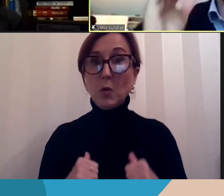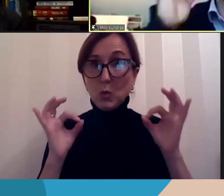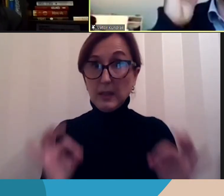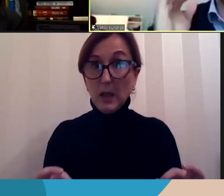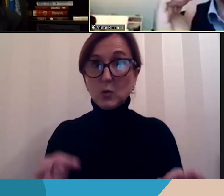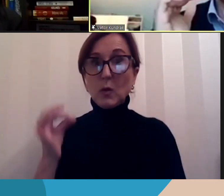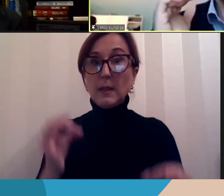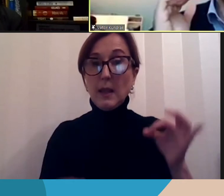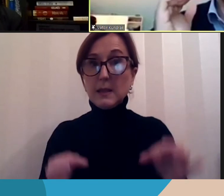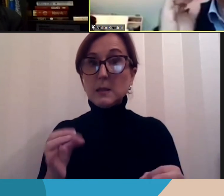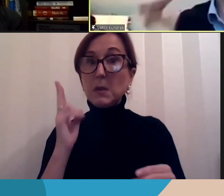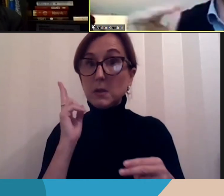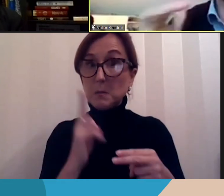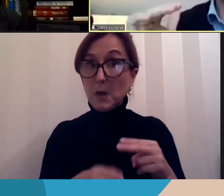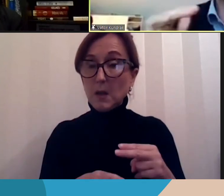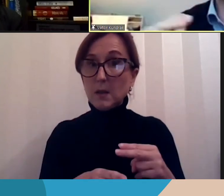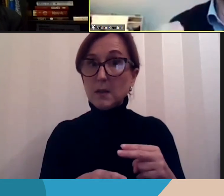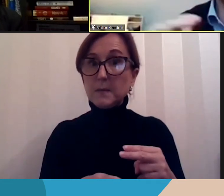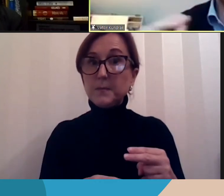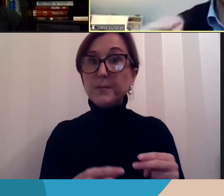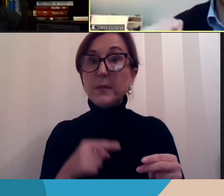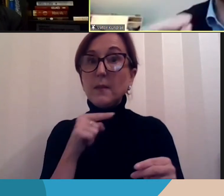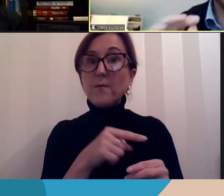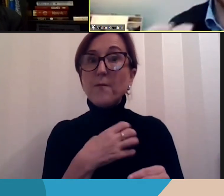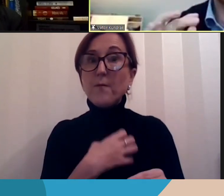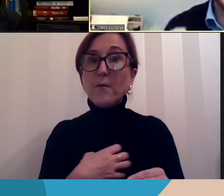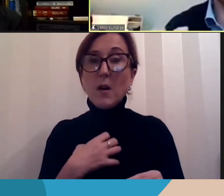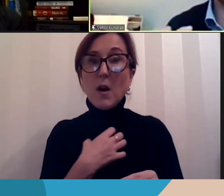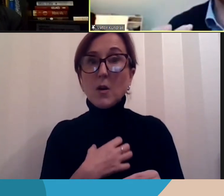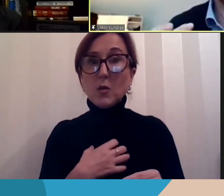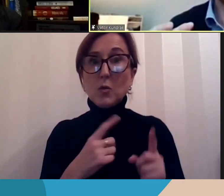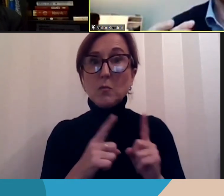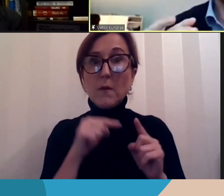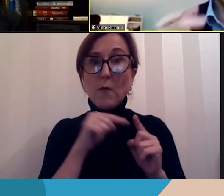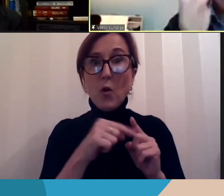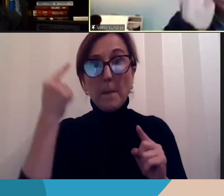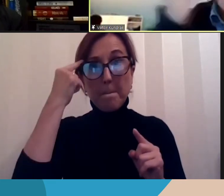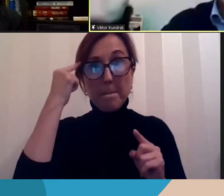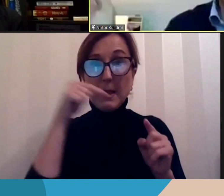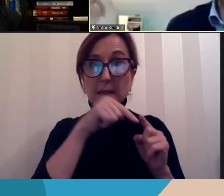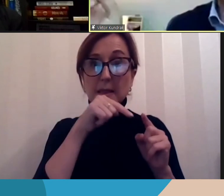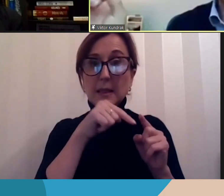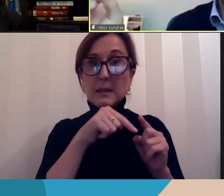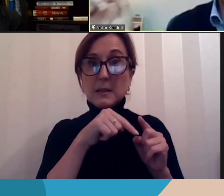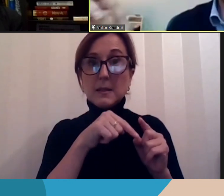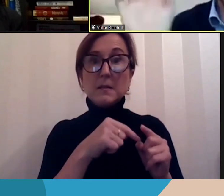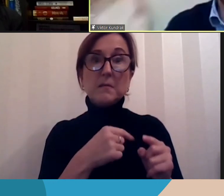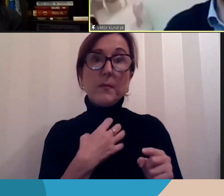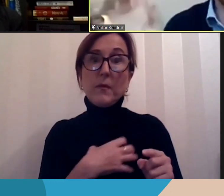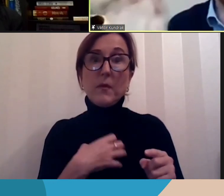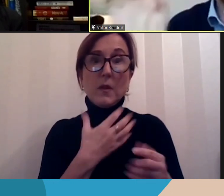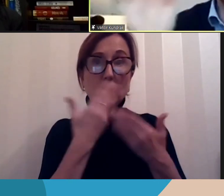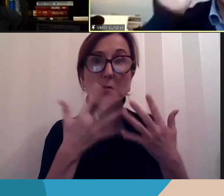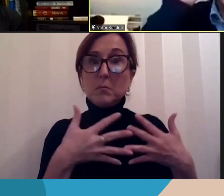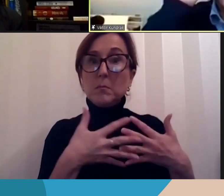that is clearly unacceptable, protection of freedom of expression doesn't even come to play. And these comments, at least